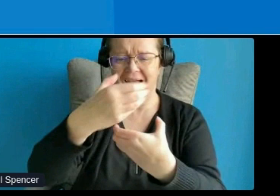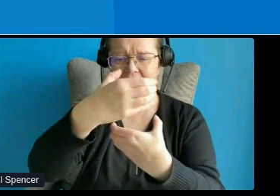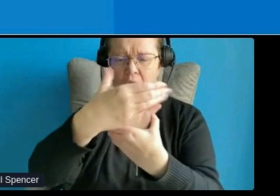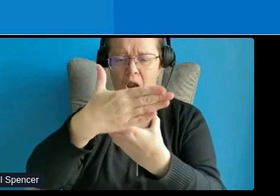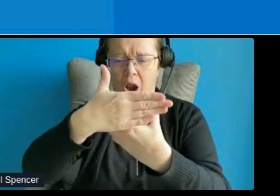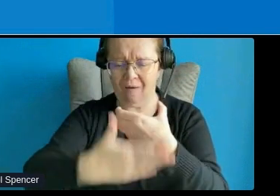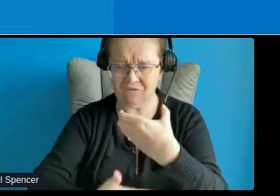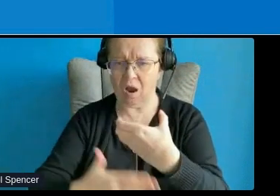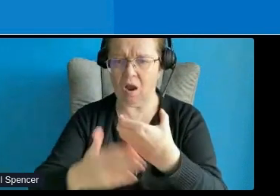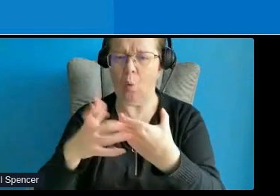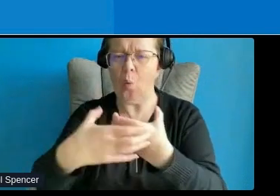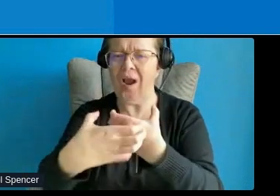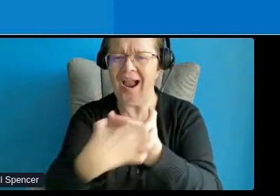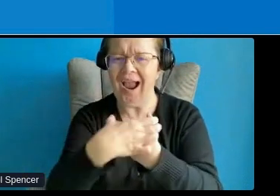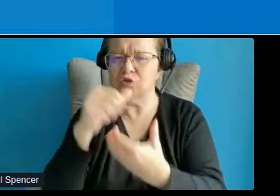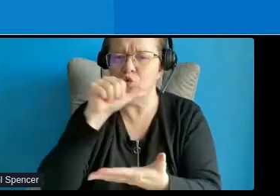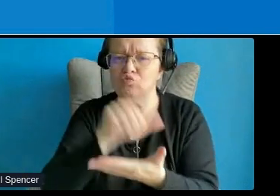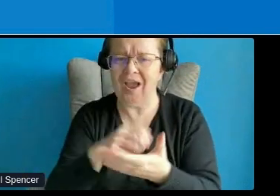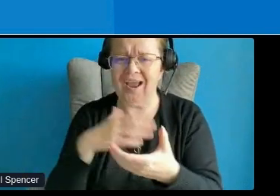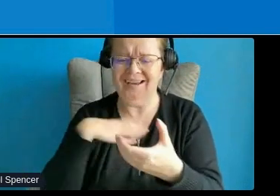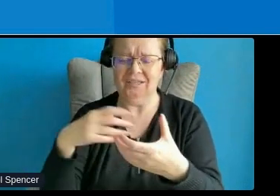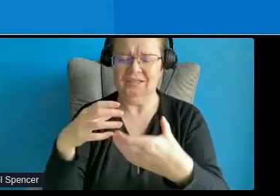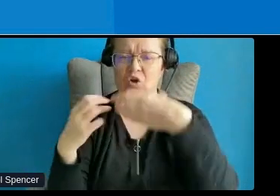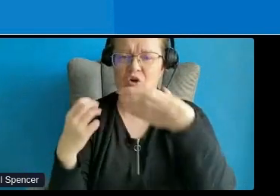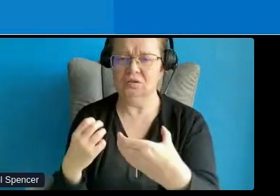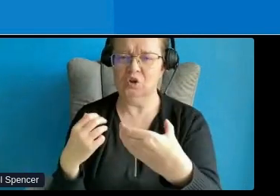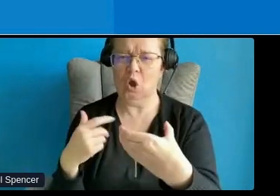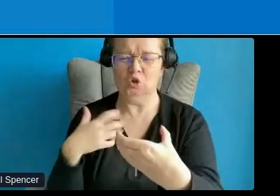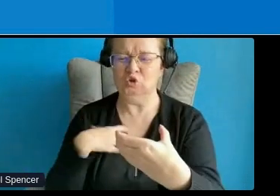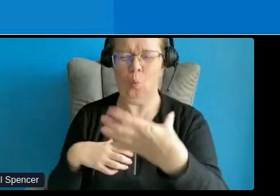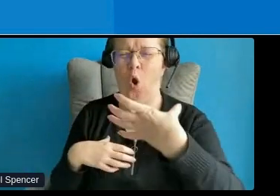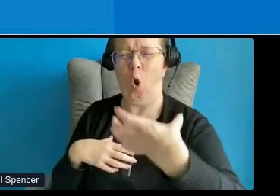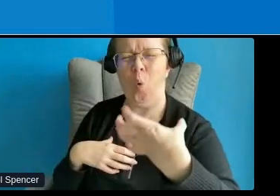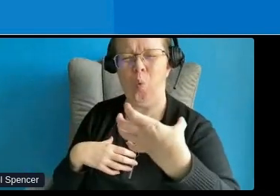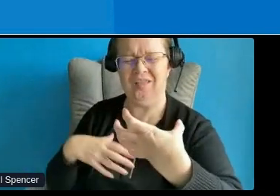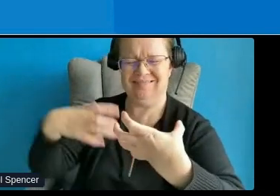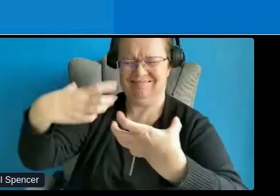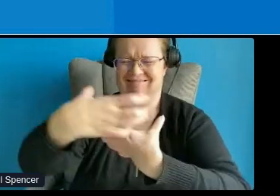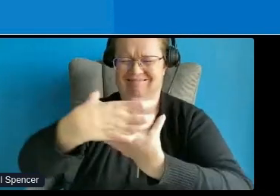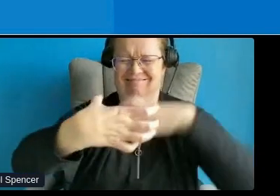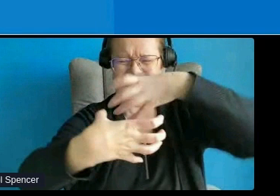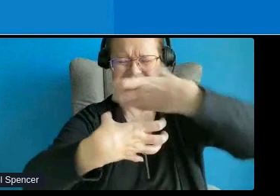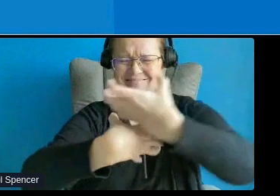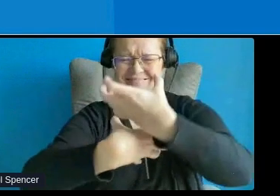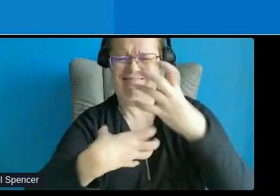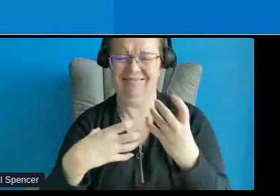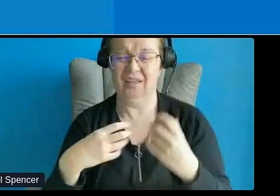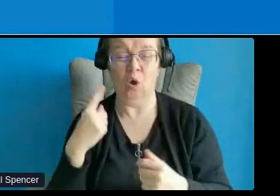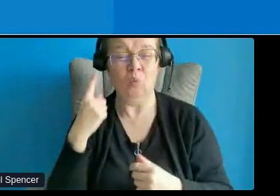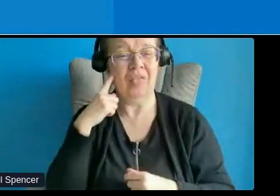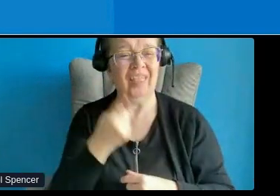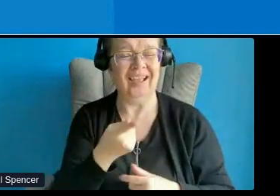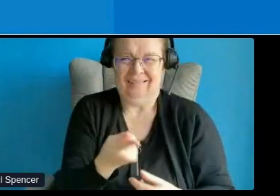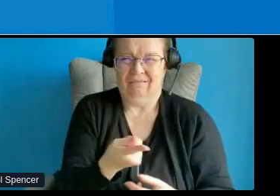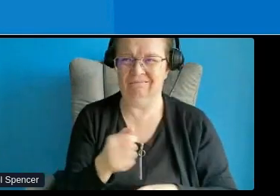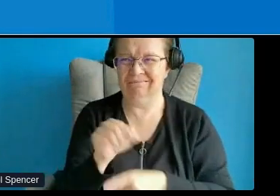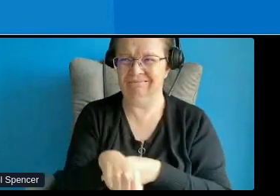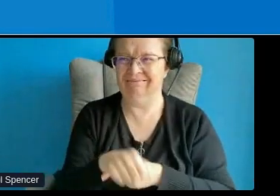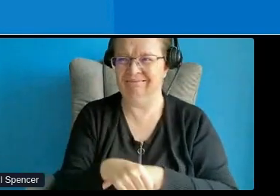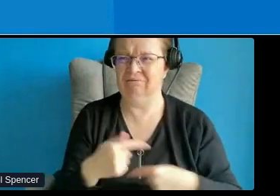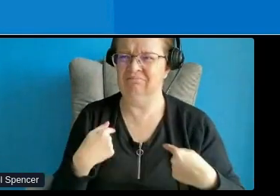to be right. It has to have a secure grip and not too bulky to hold. Now, all these things you might not necessarily be able to see from an image